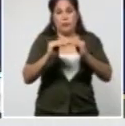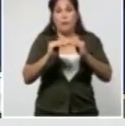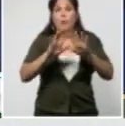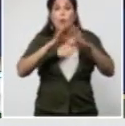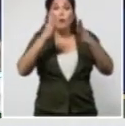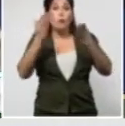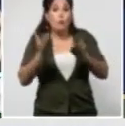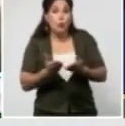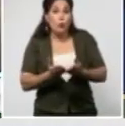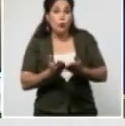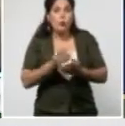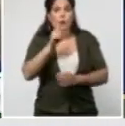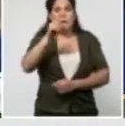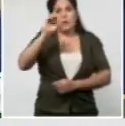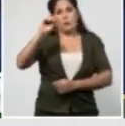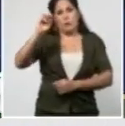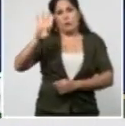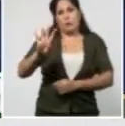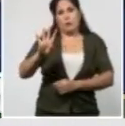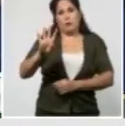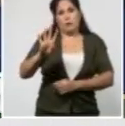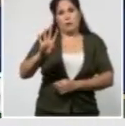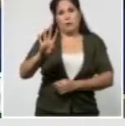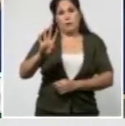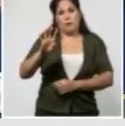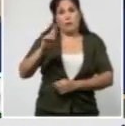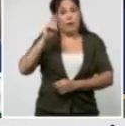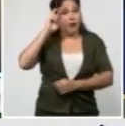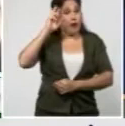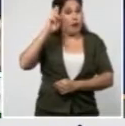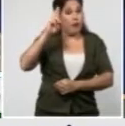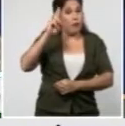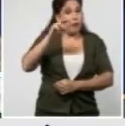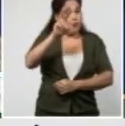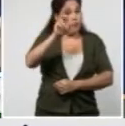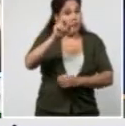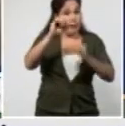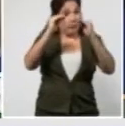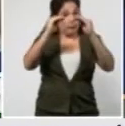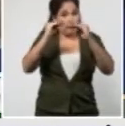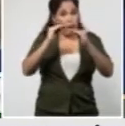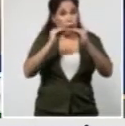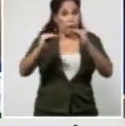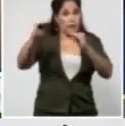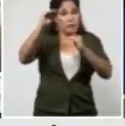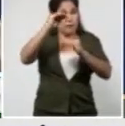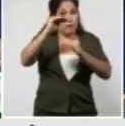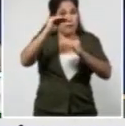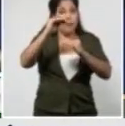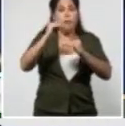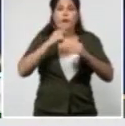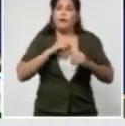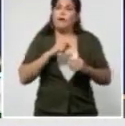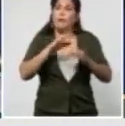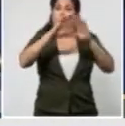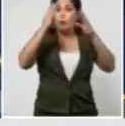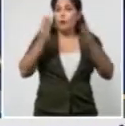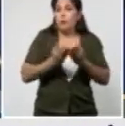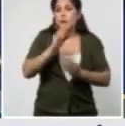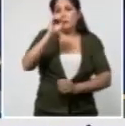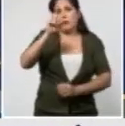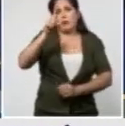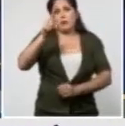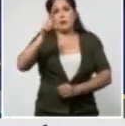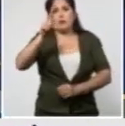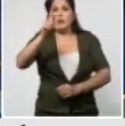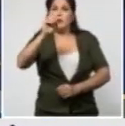and in the 104th place in the world in terms of comparative fatality and